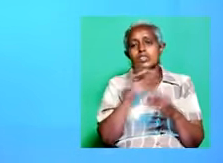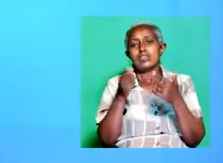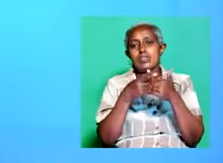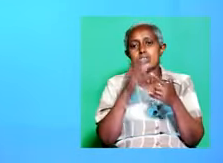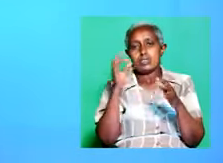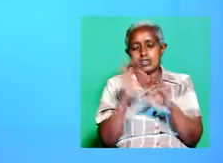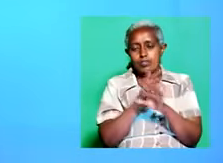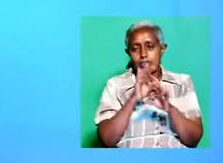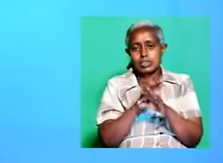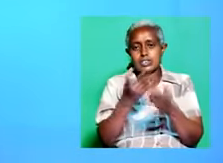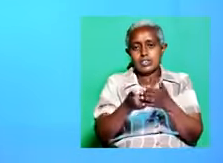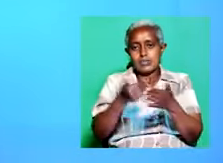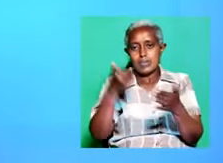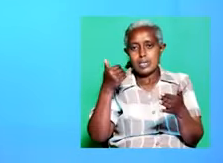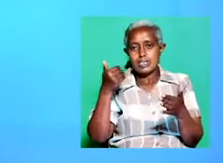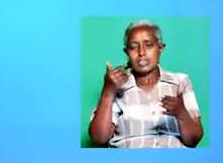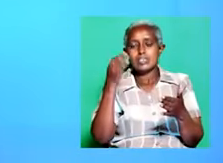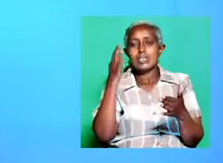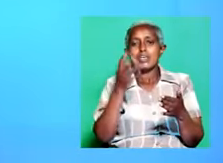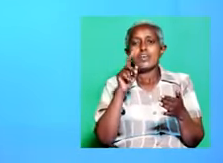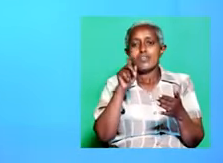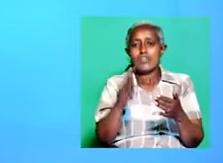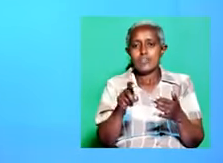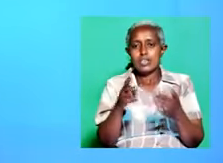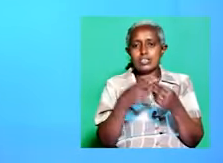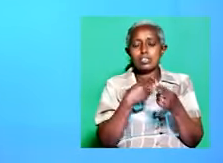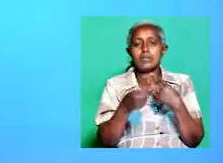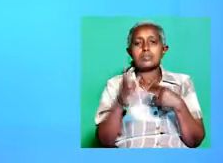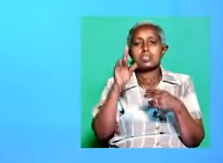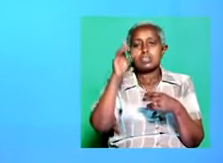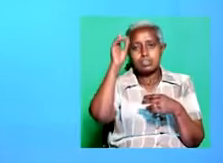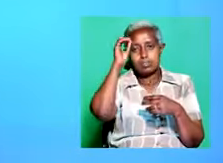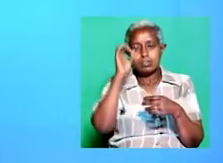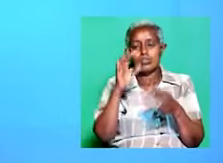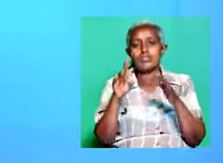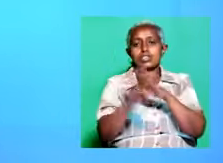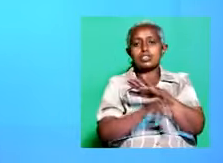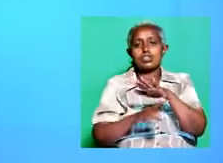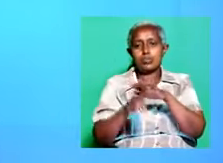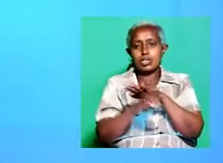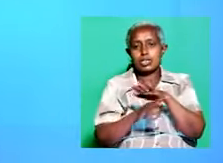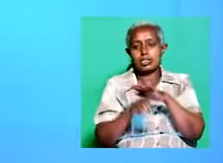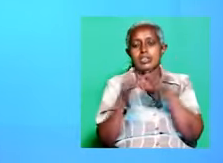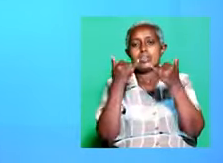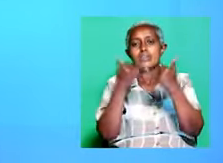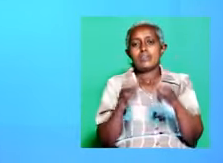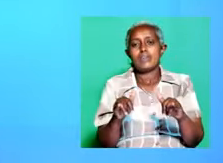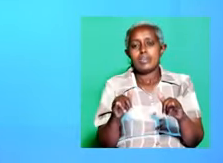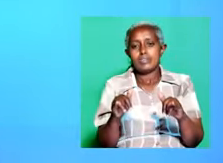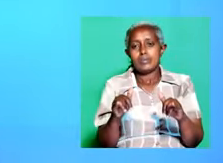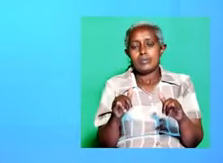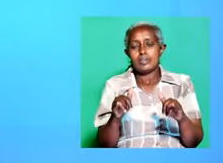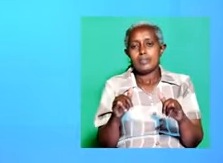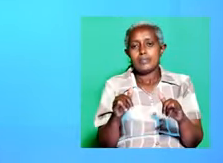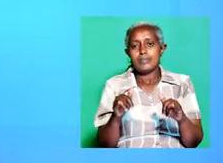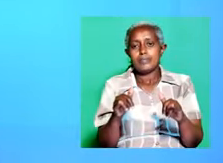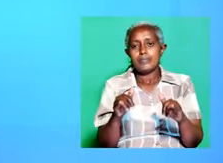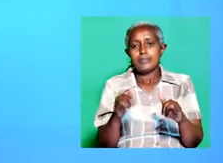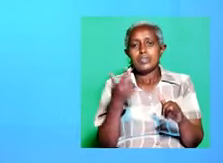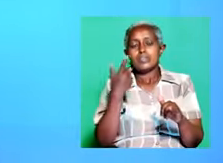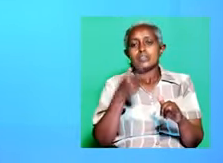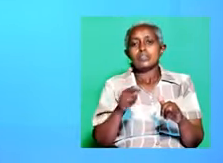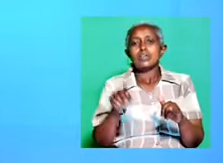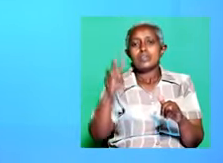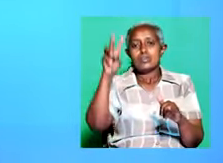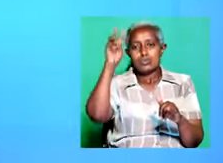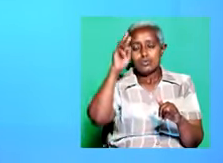function, minus f of x times the derivative of the denominator divided by the